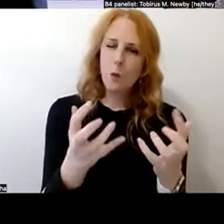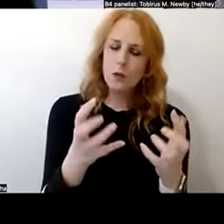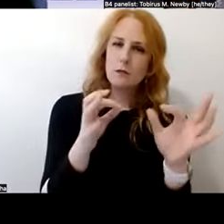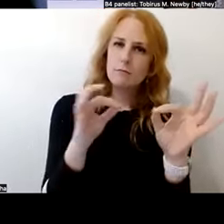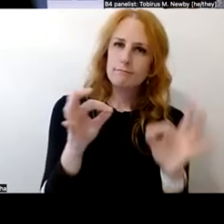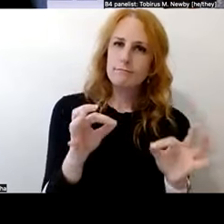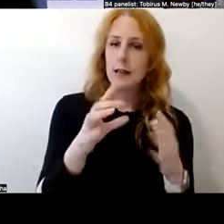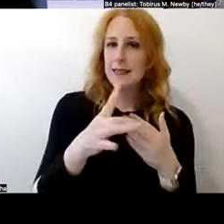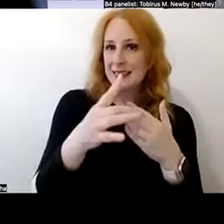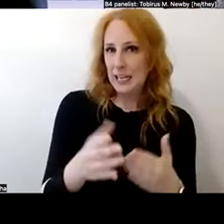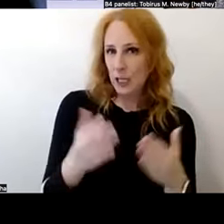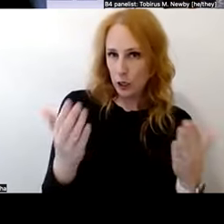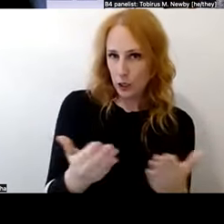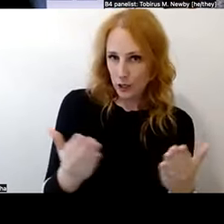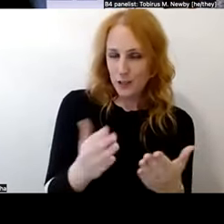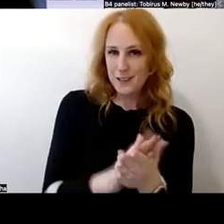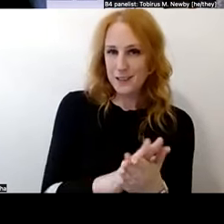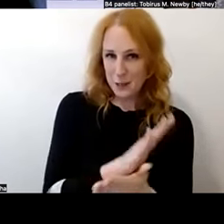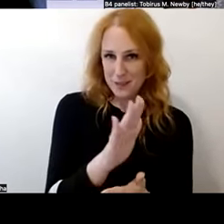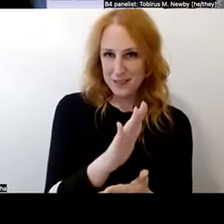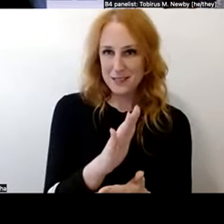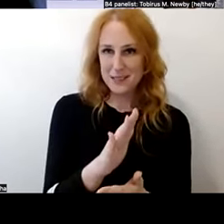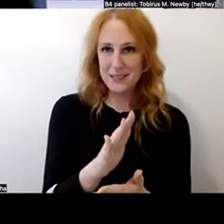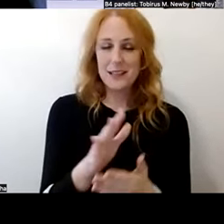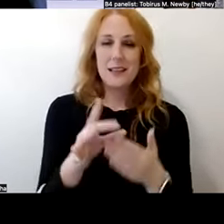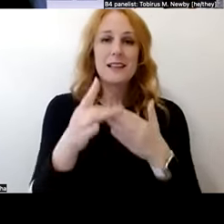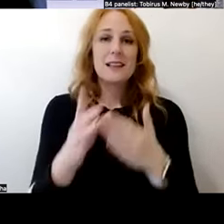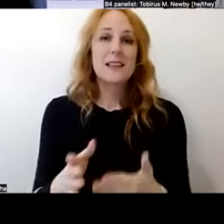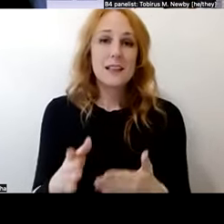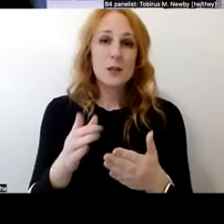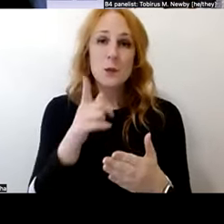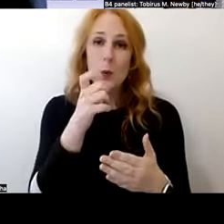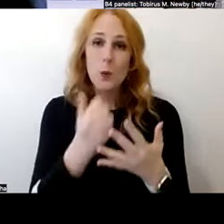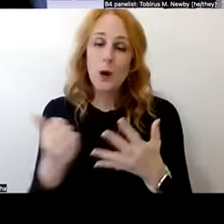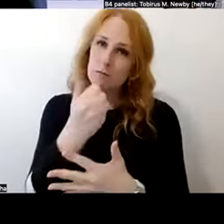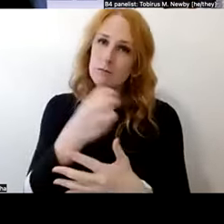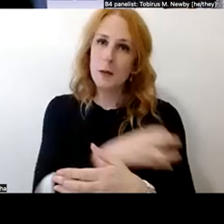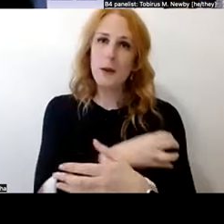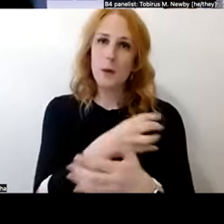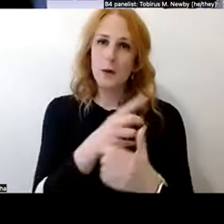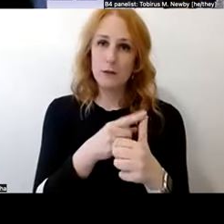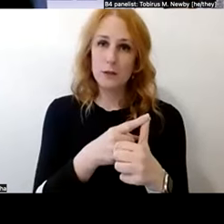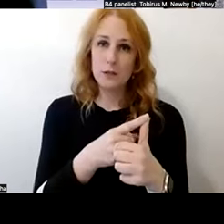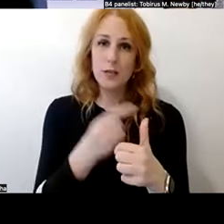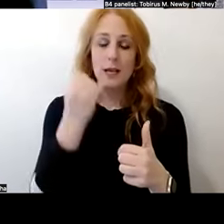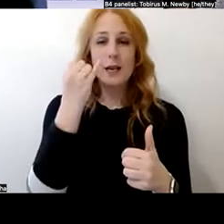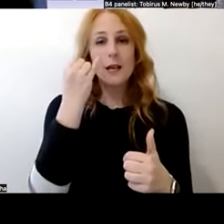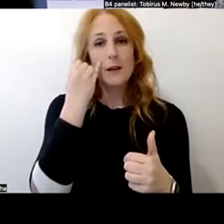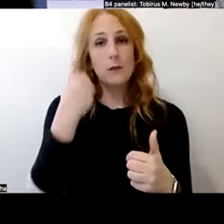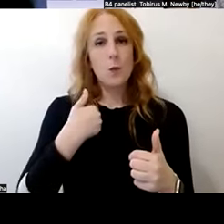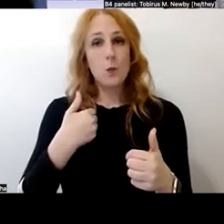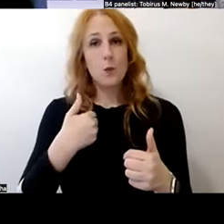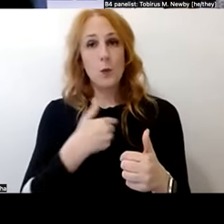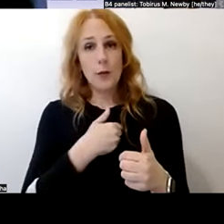in leader who are leaders in power first. When we understand that violence is happening around us, that